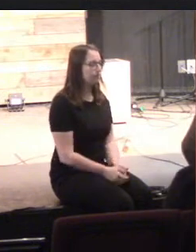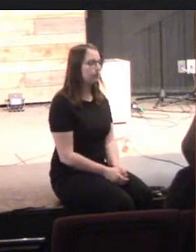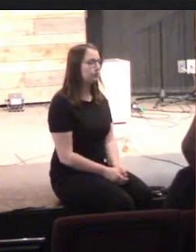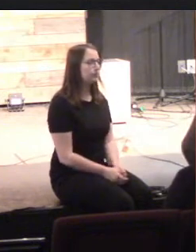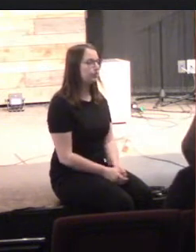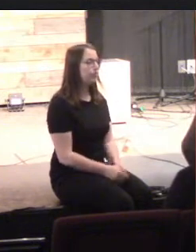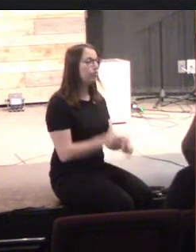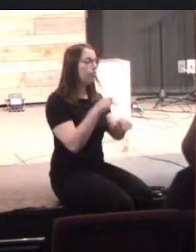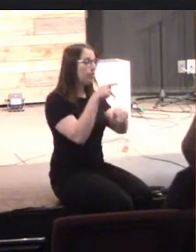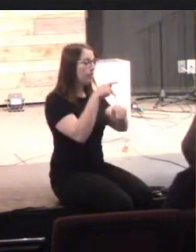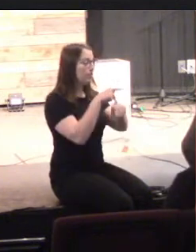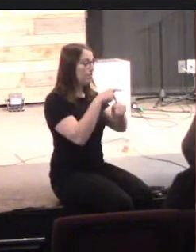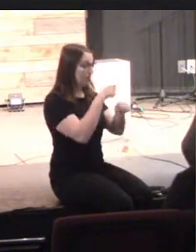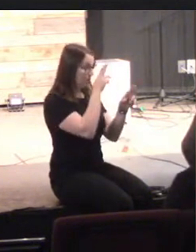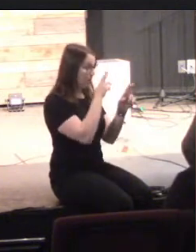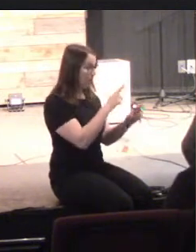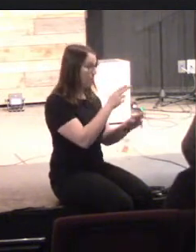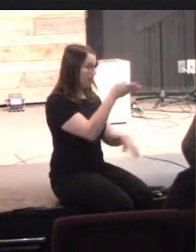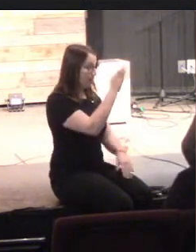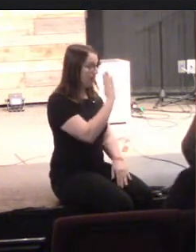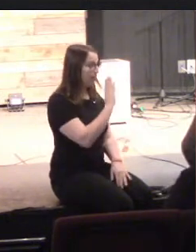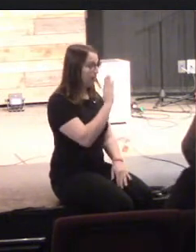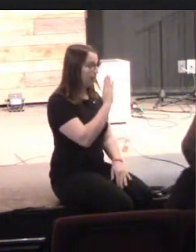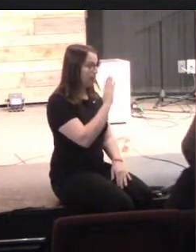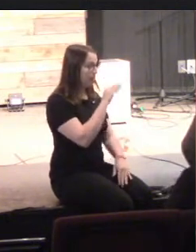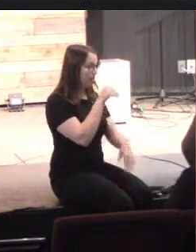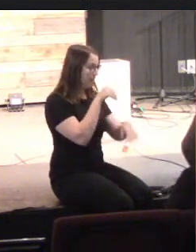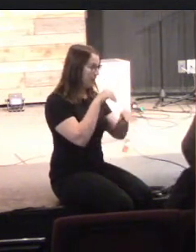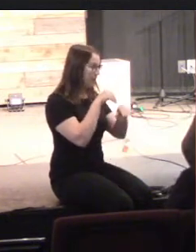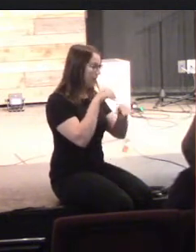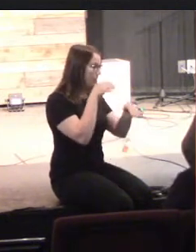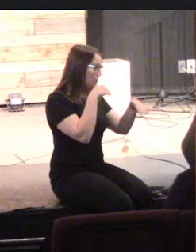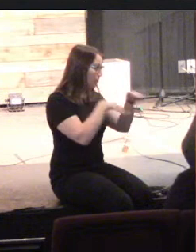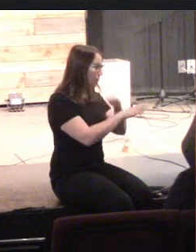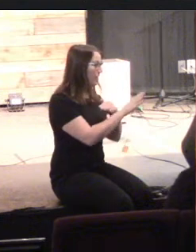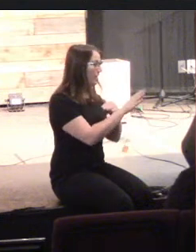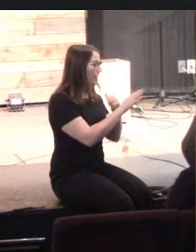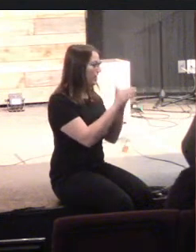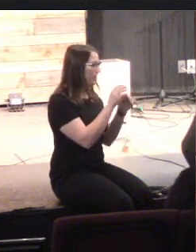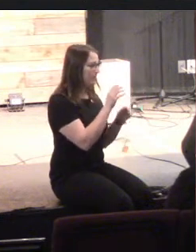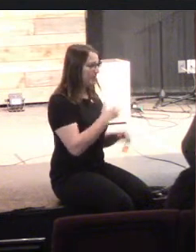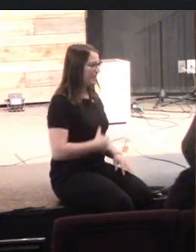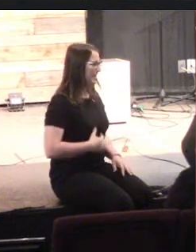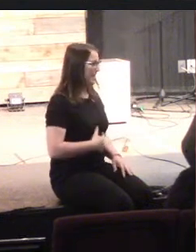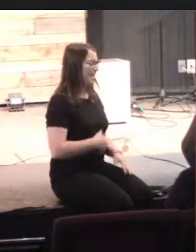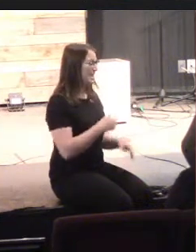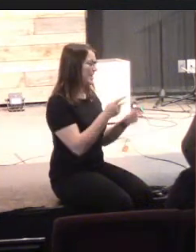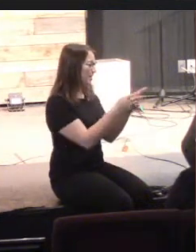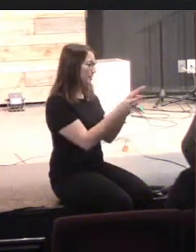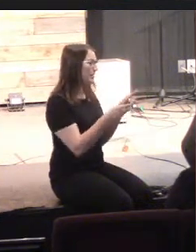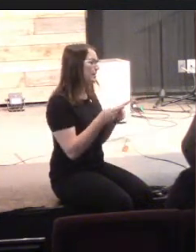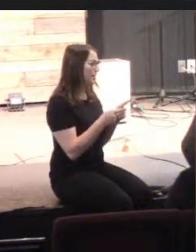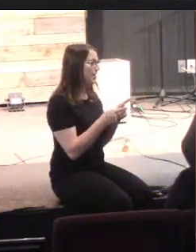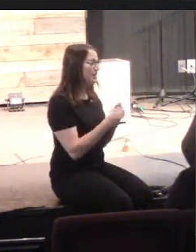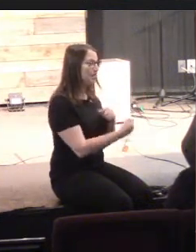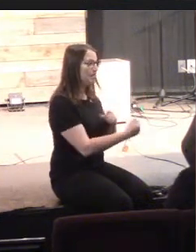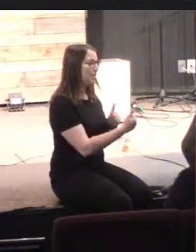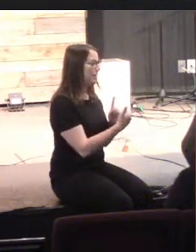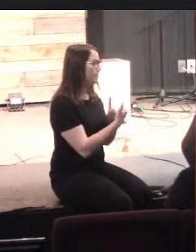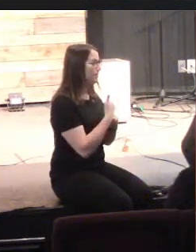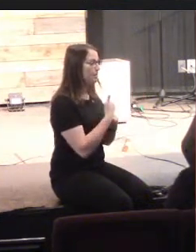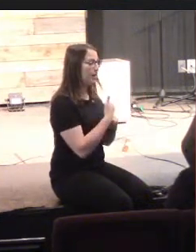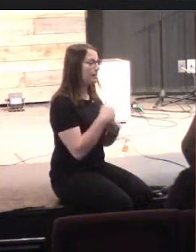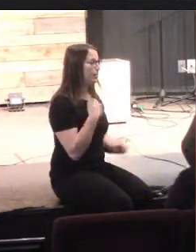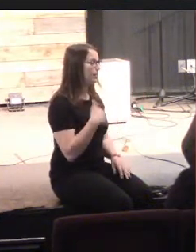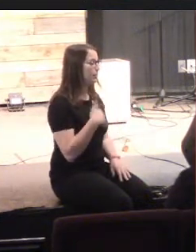Peter obeyed God and went to these disgusting places and do these disgusting things, it made an impact that we read about